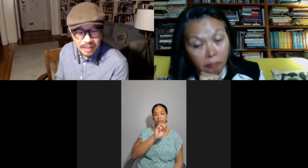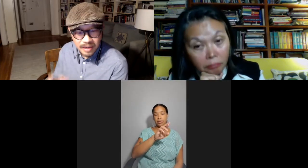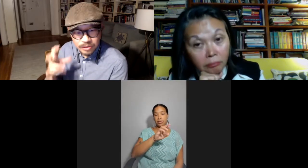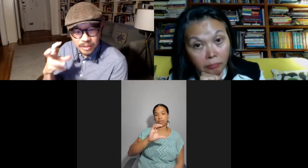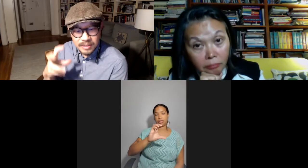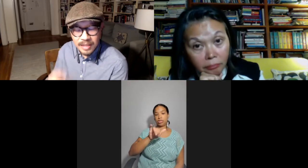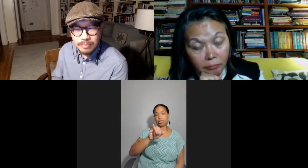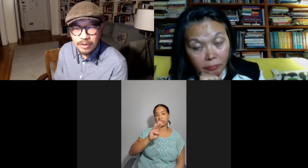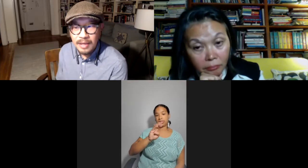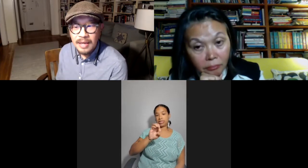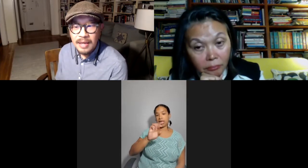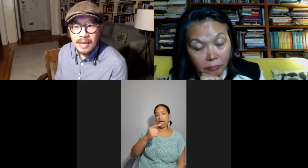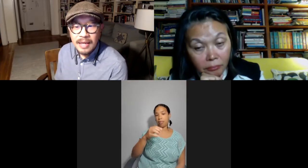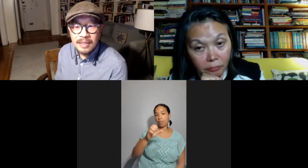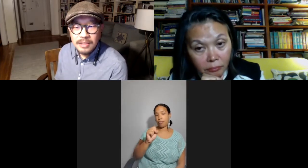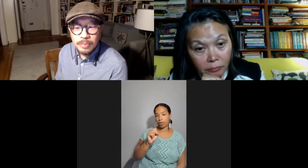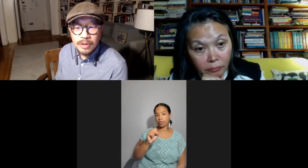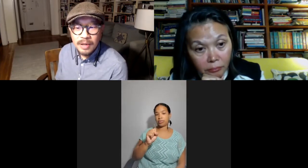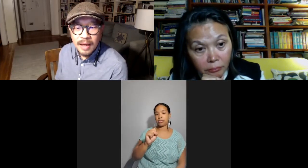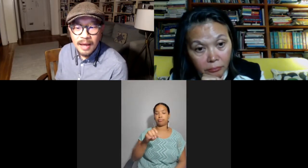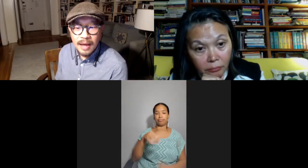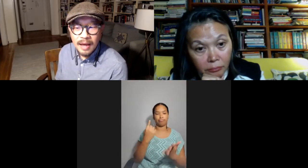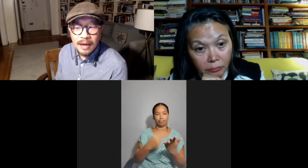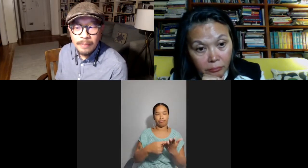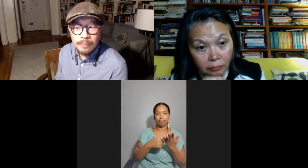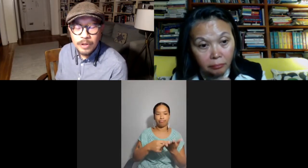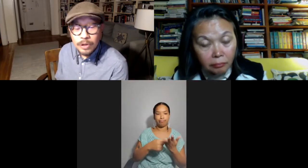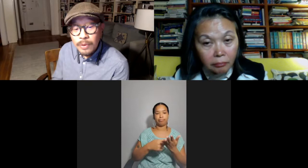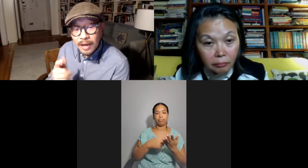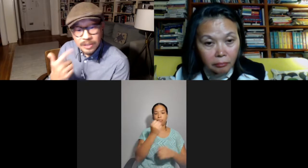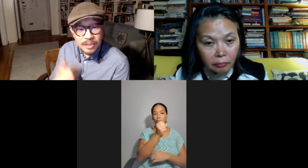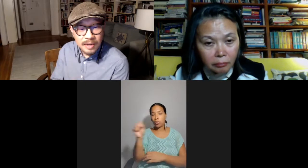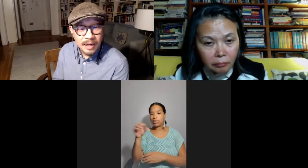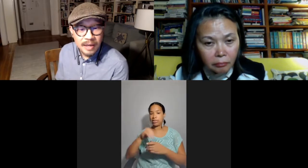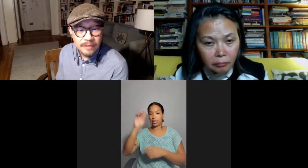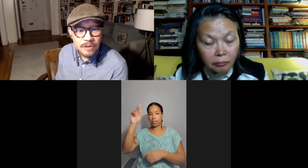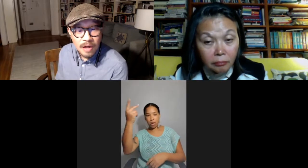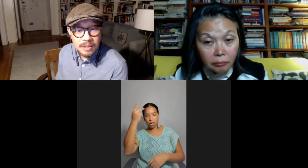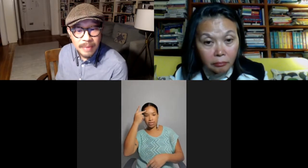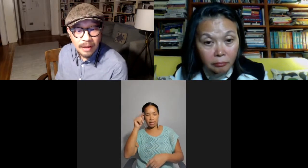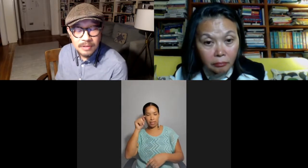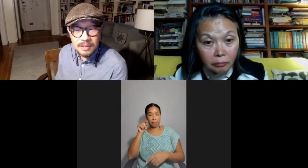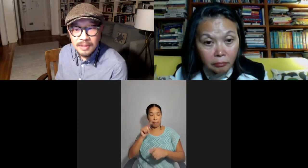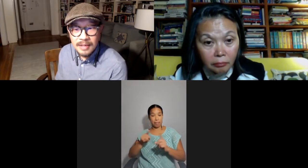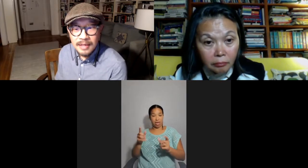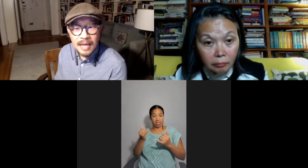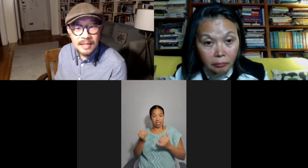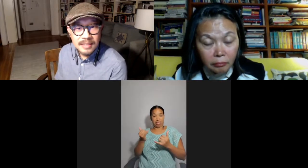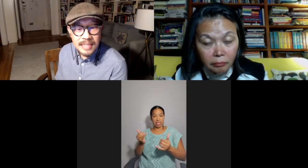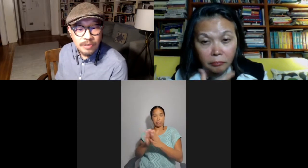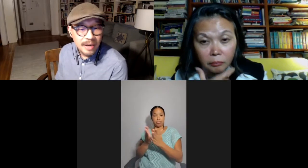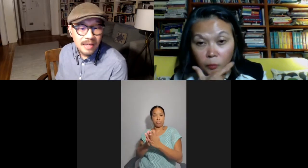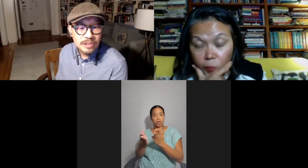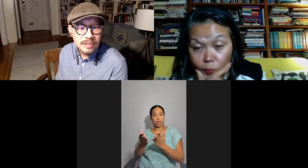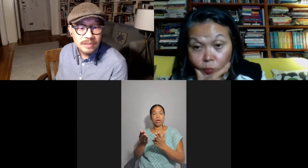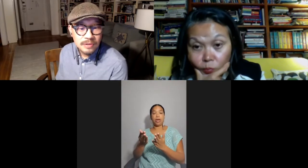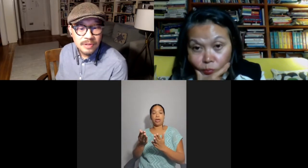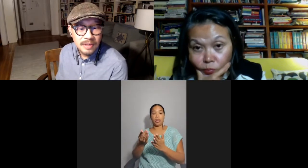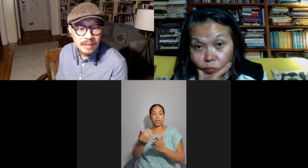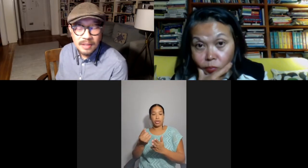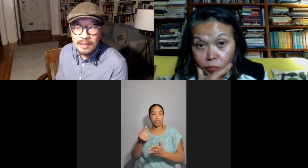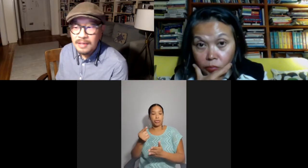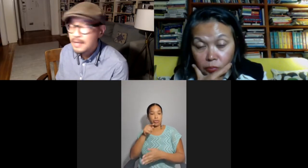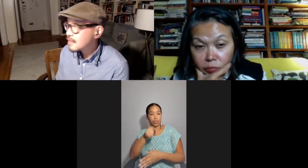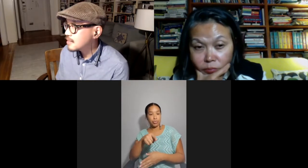politics that kind of drenched that book. In this book, you and I, Gina and I, have talked about kind of the secret engines